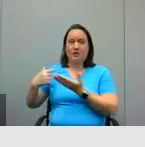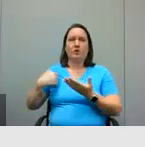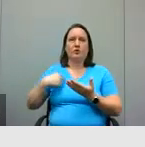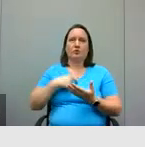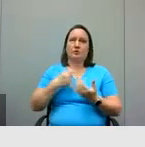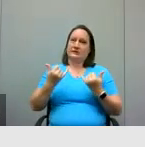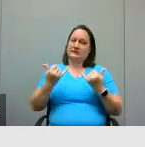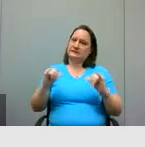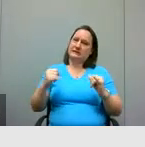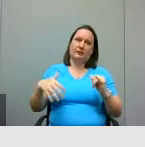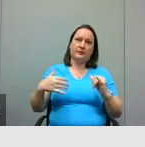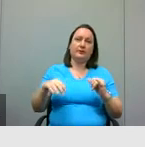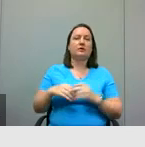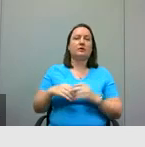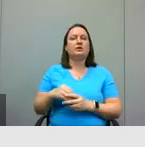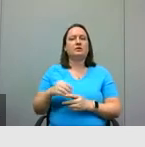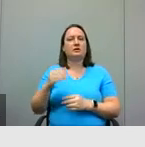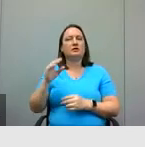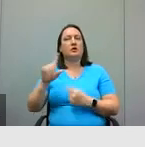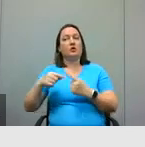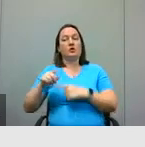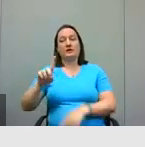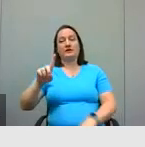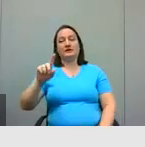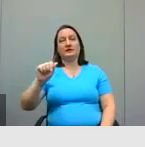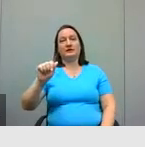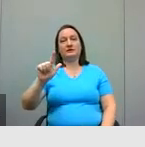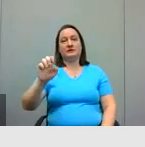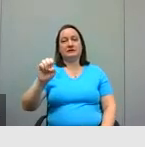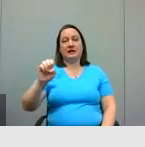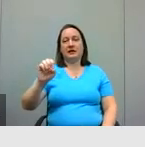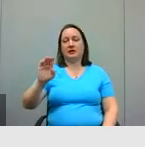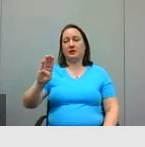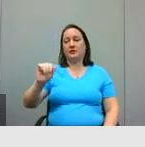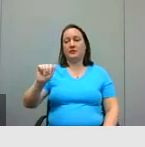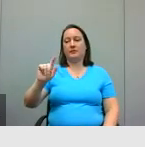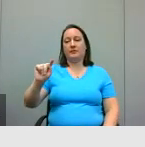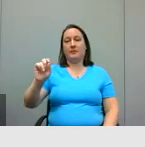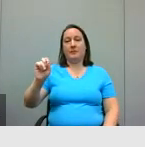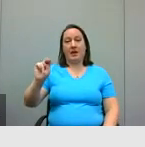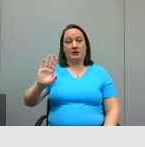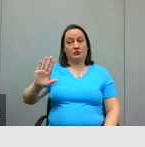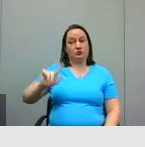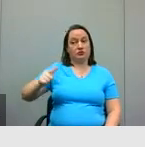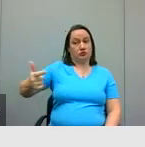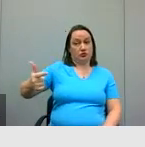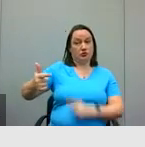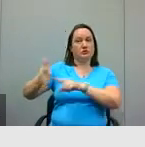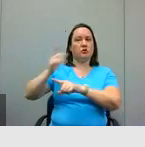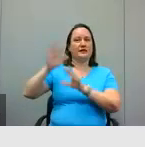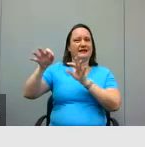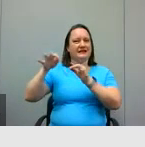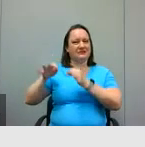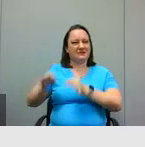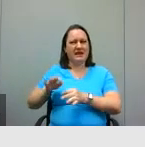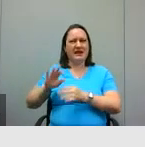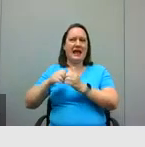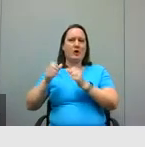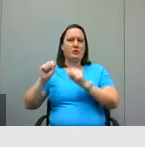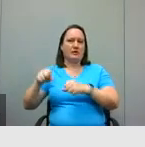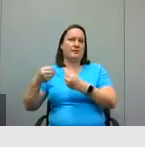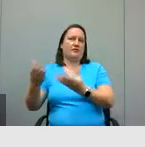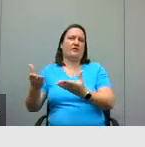she speaks, she'll talk about how we've been able to continue to provide services to our